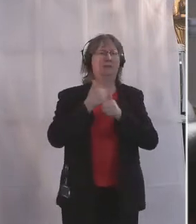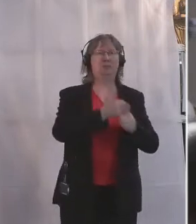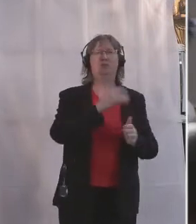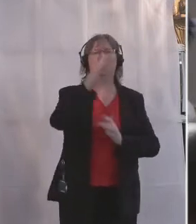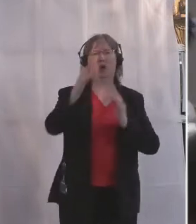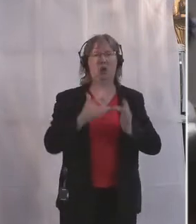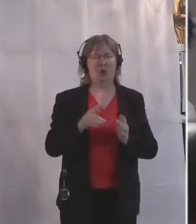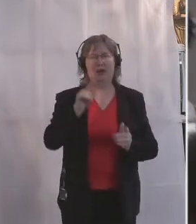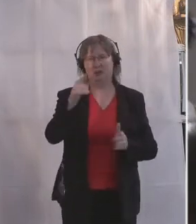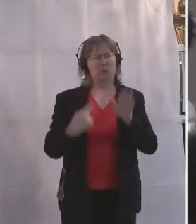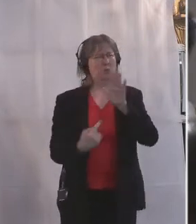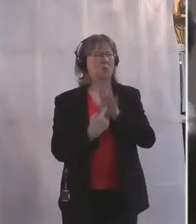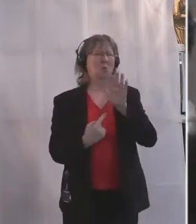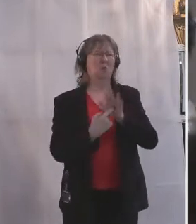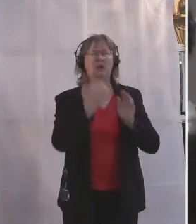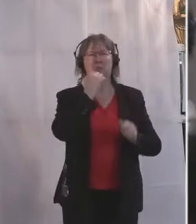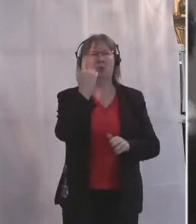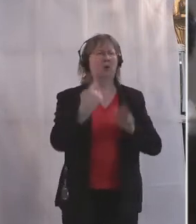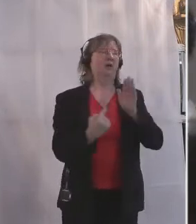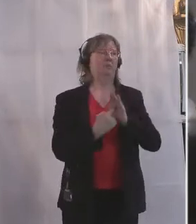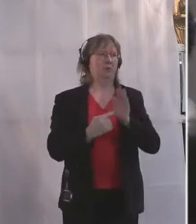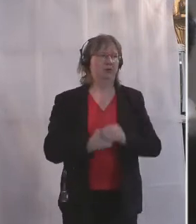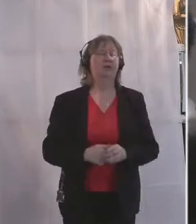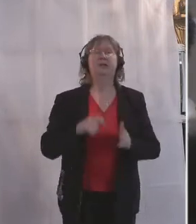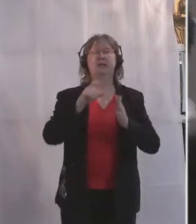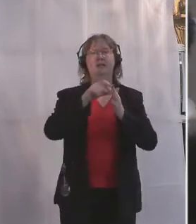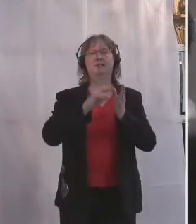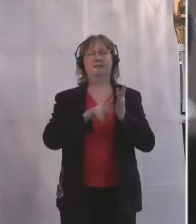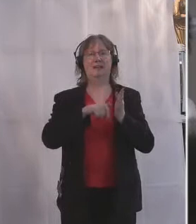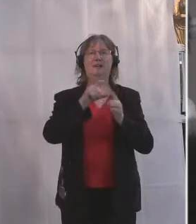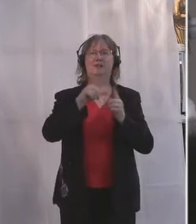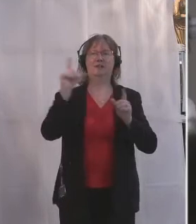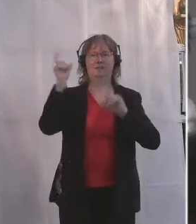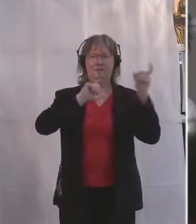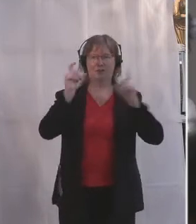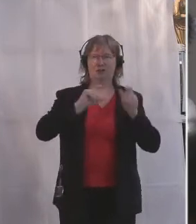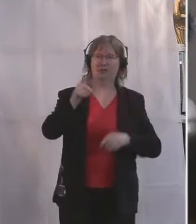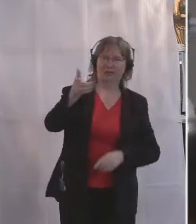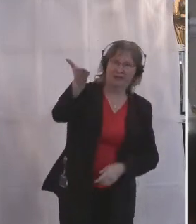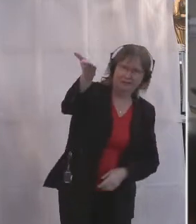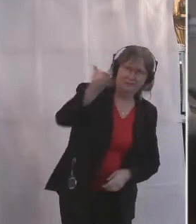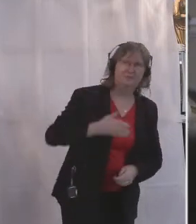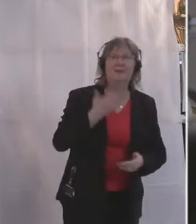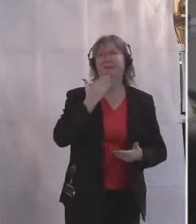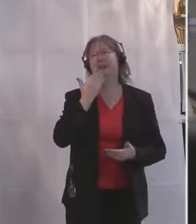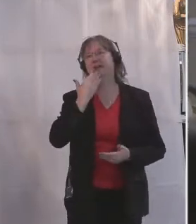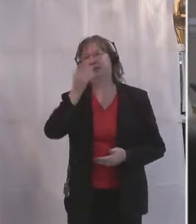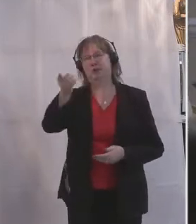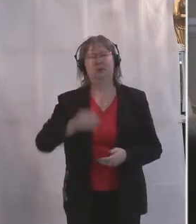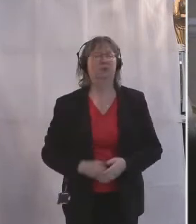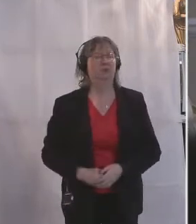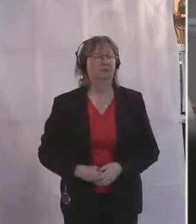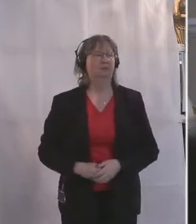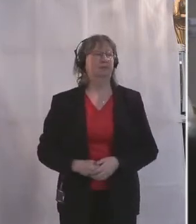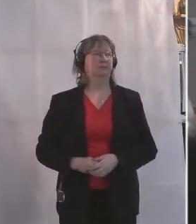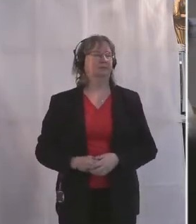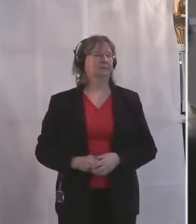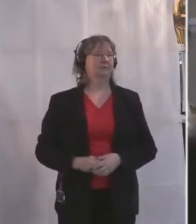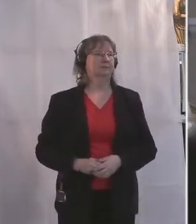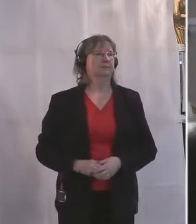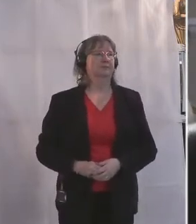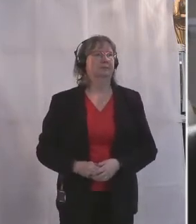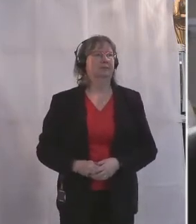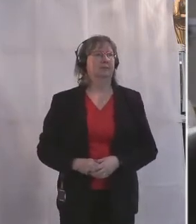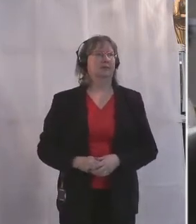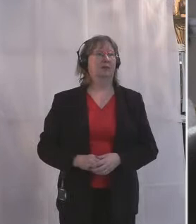online, so he's been really important. David, the photographer. Oh yeah, David, thank you.